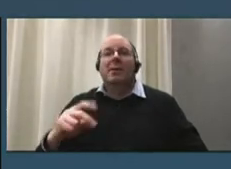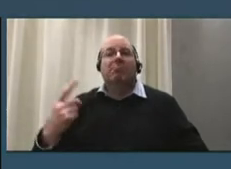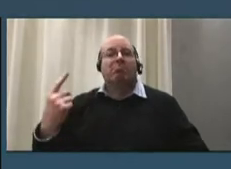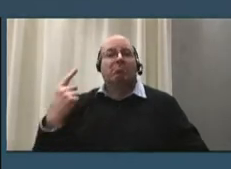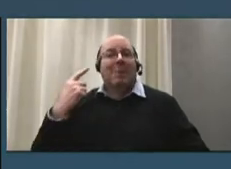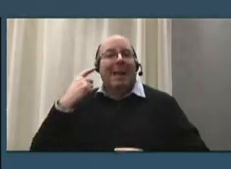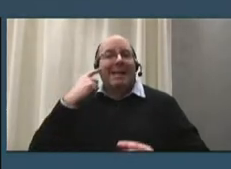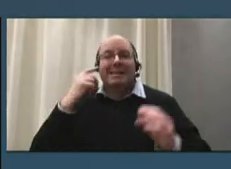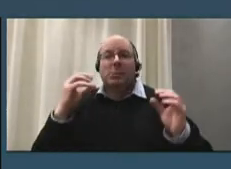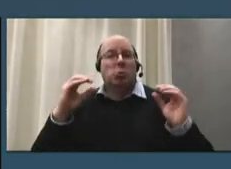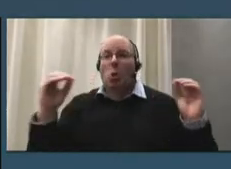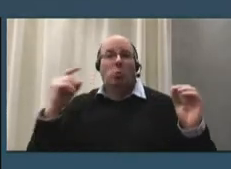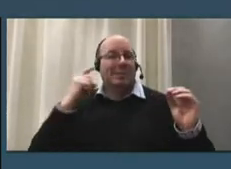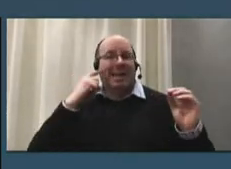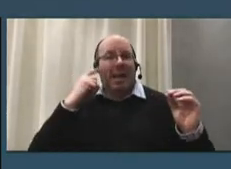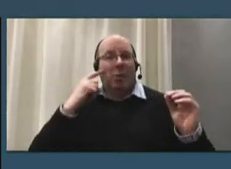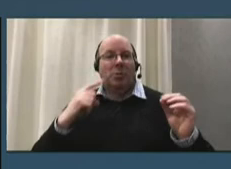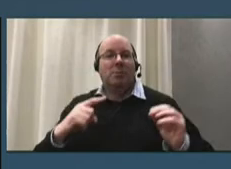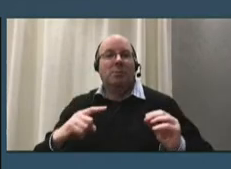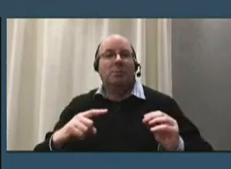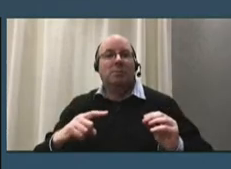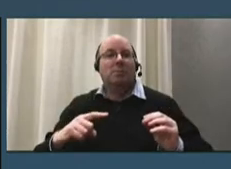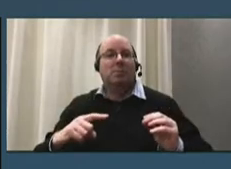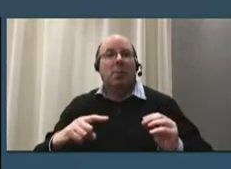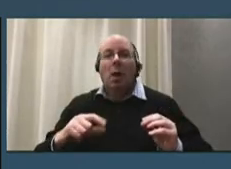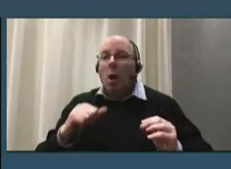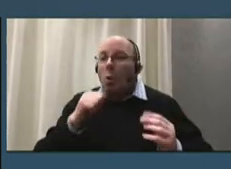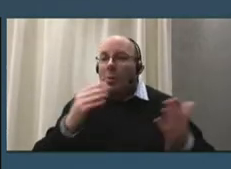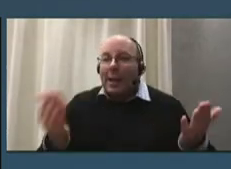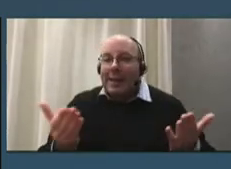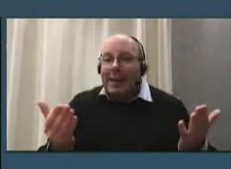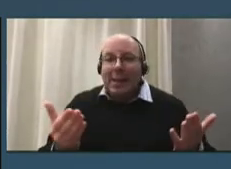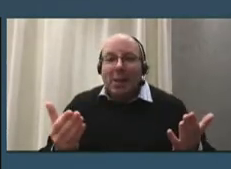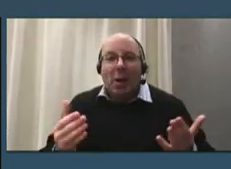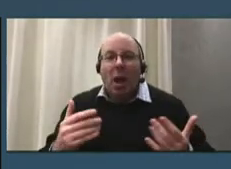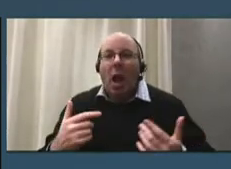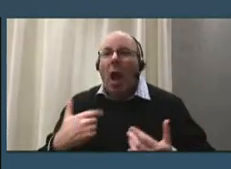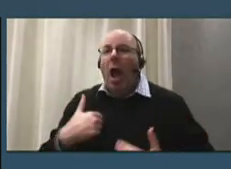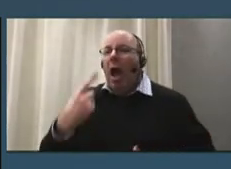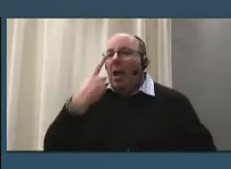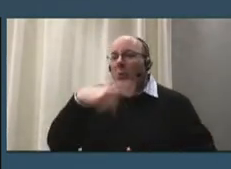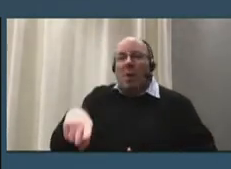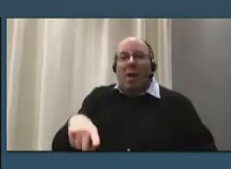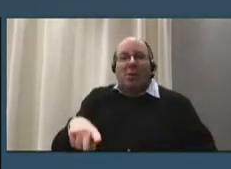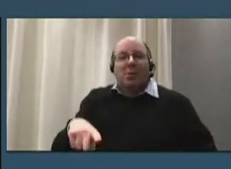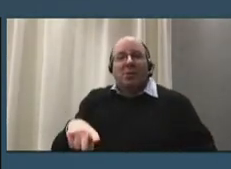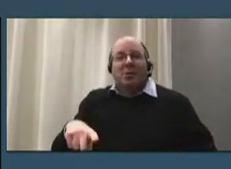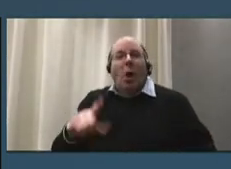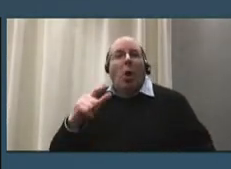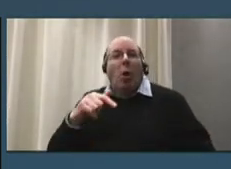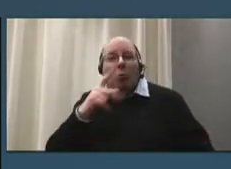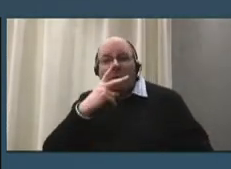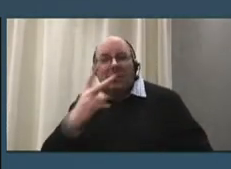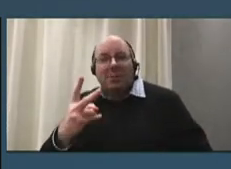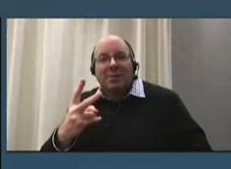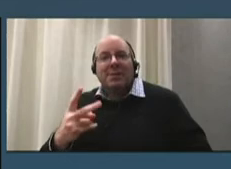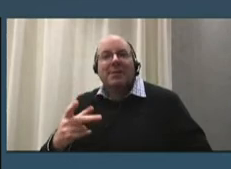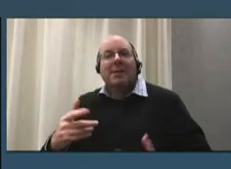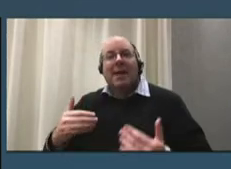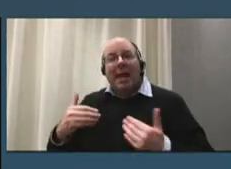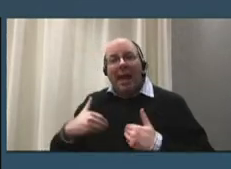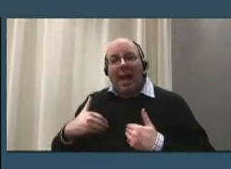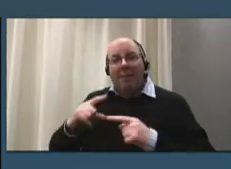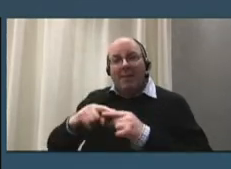So if she's not here, Byron, I'll be happy to ask the question, since we got probably more than 20 comments about